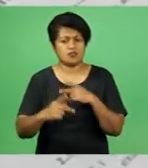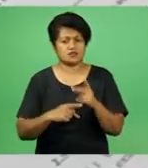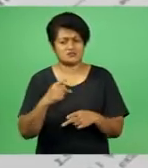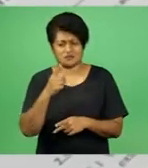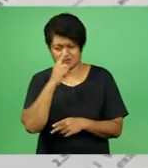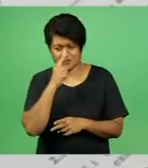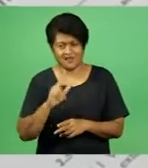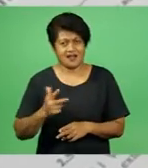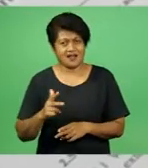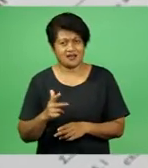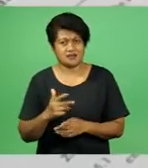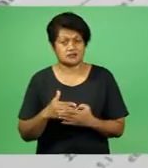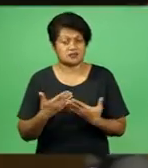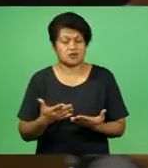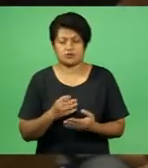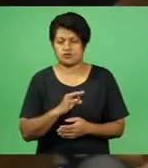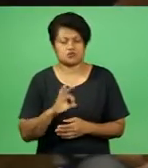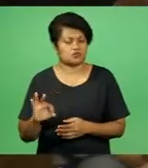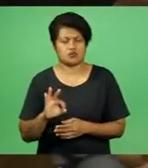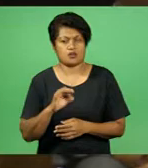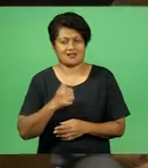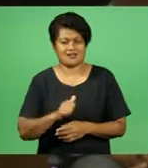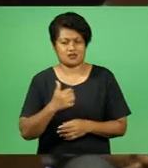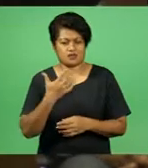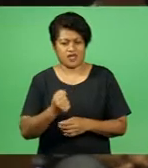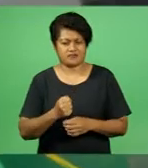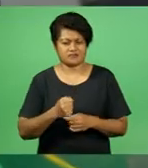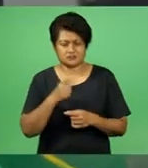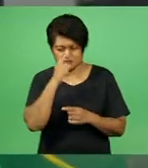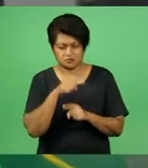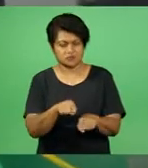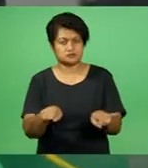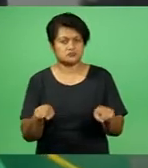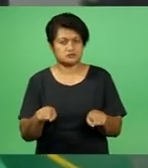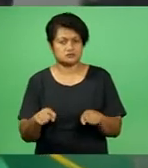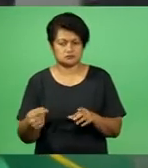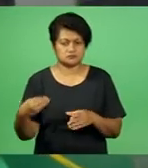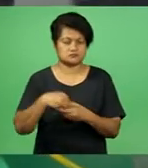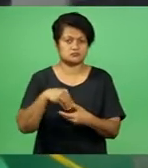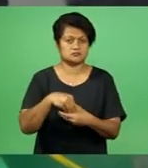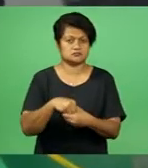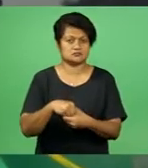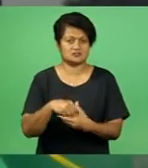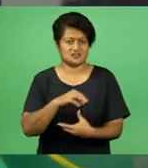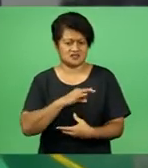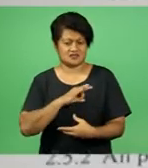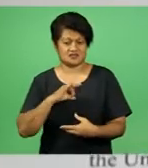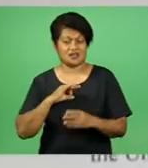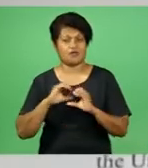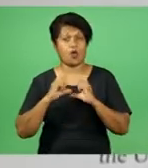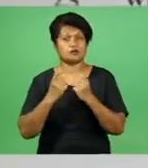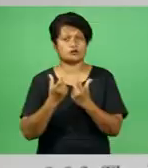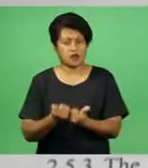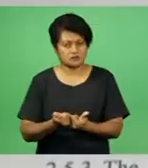with. Dr. Paunga stresses no public statements will be made in respect to any individual staff contract which is covered under their